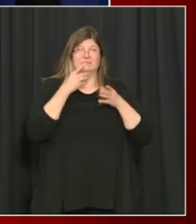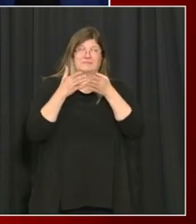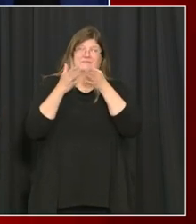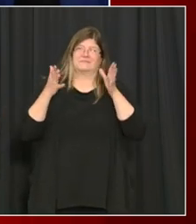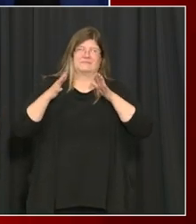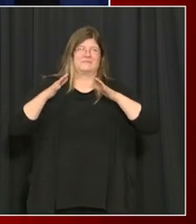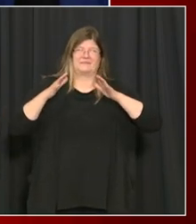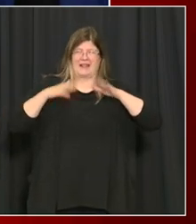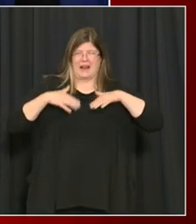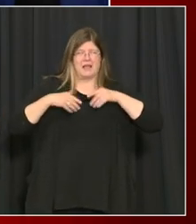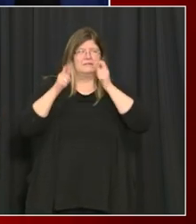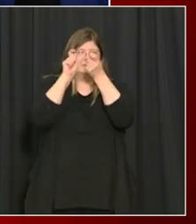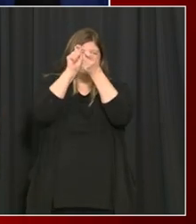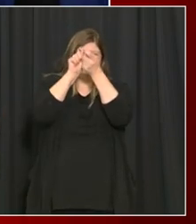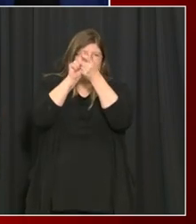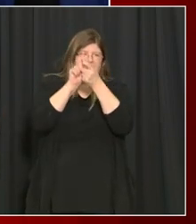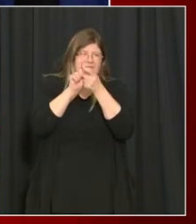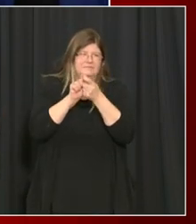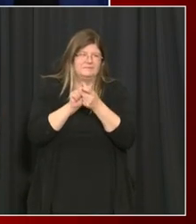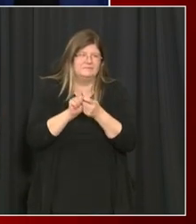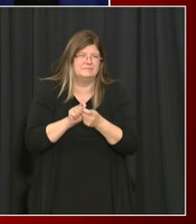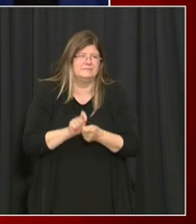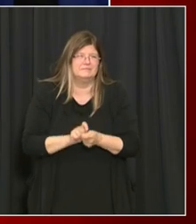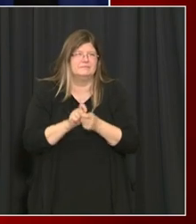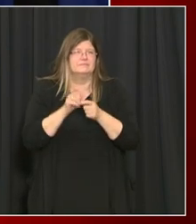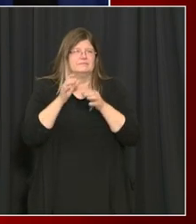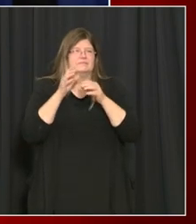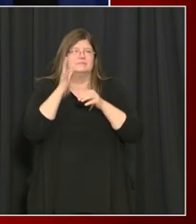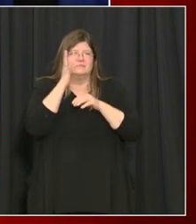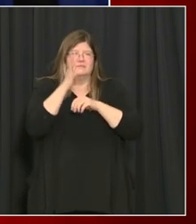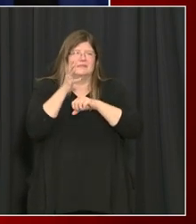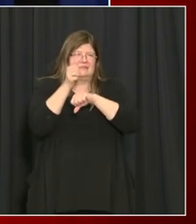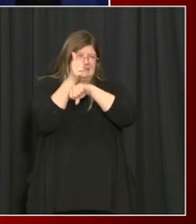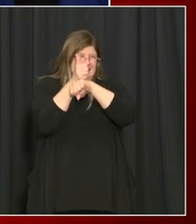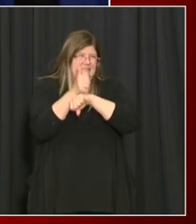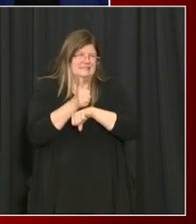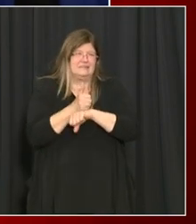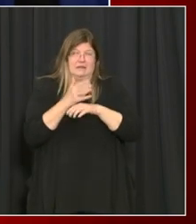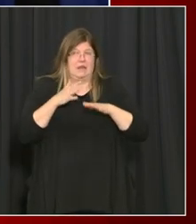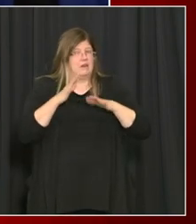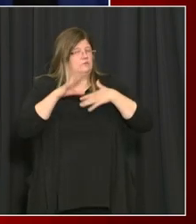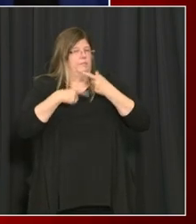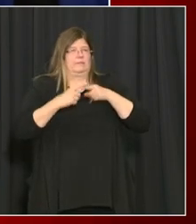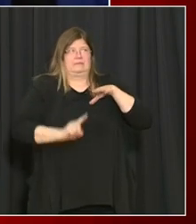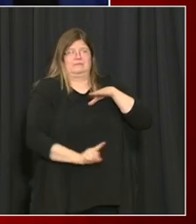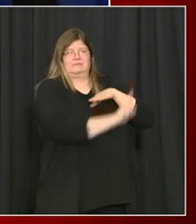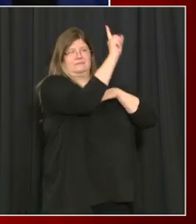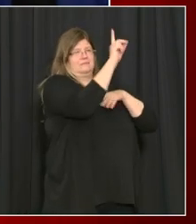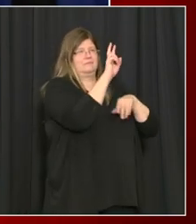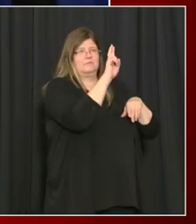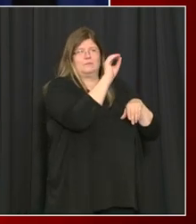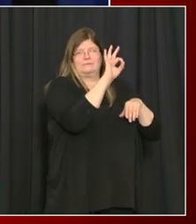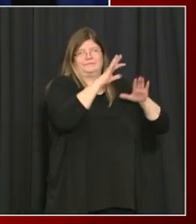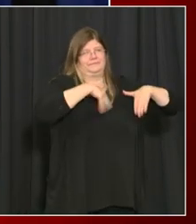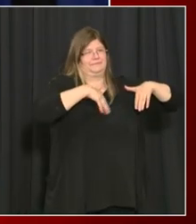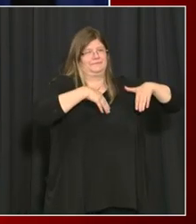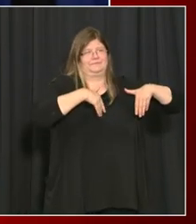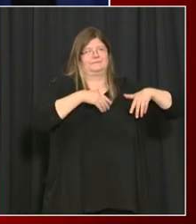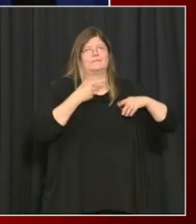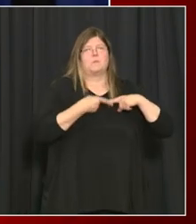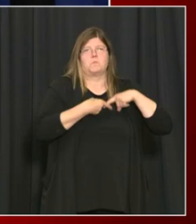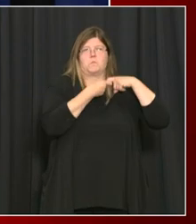as the use of rooftops in hotels, et cetera, which is where most of the, as you were describing,